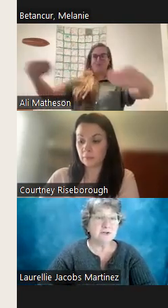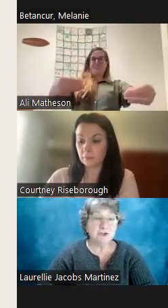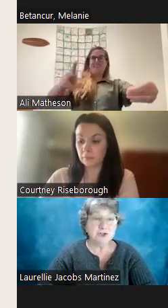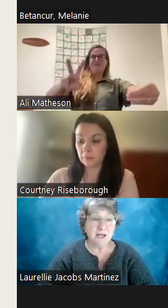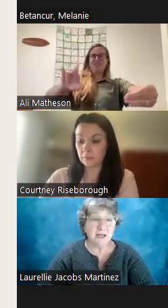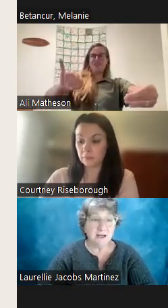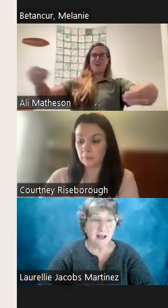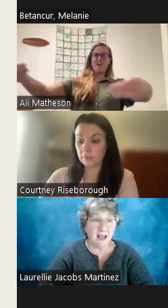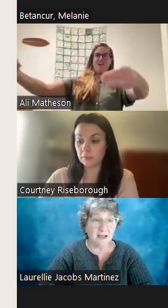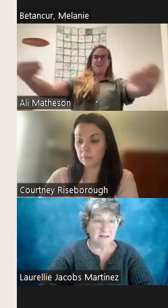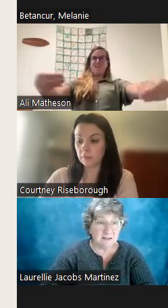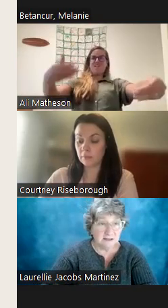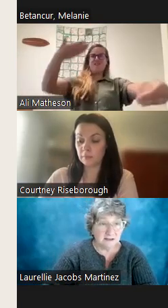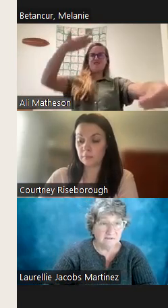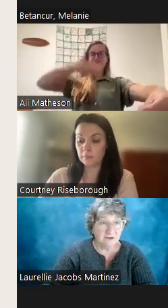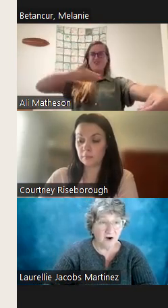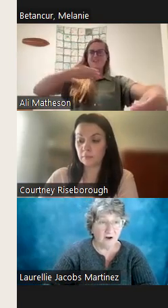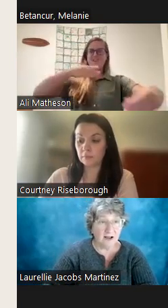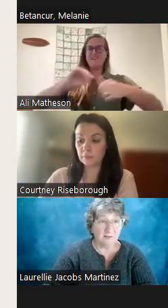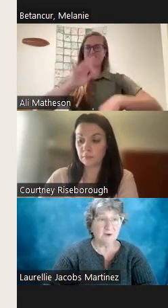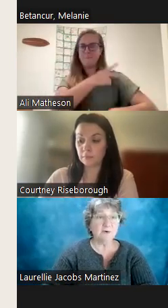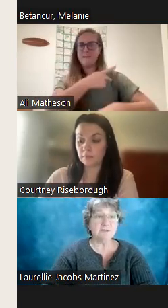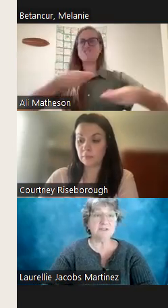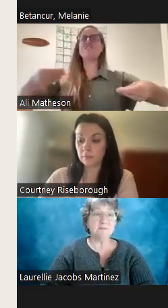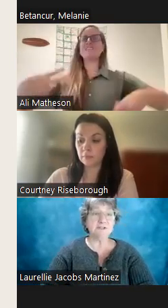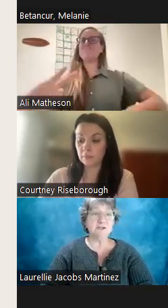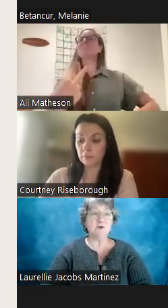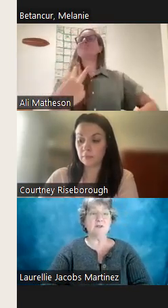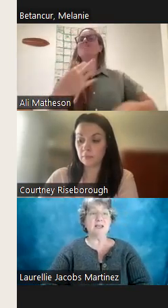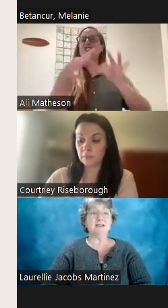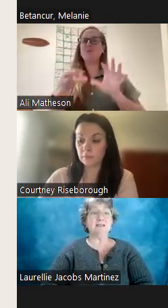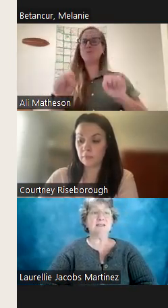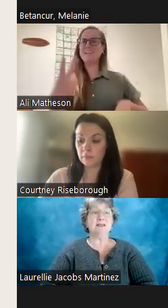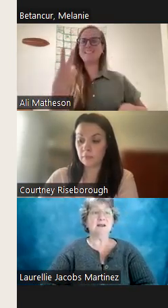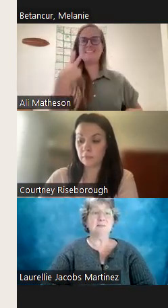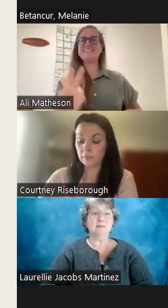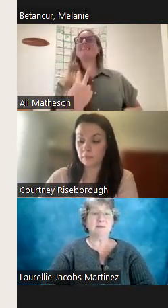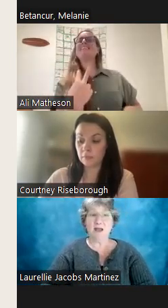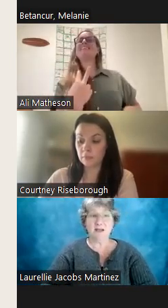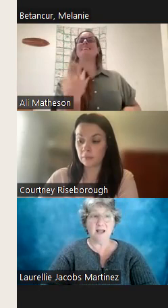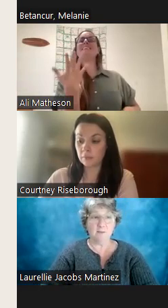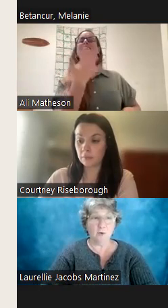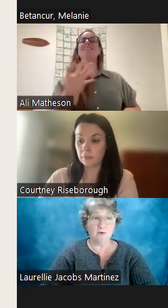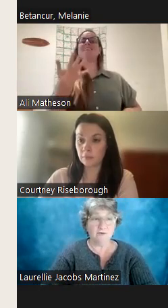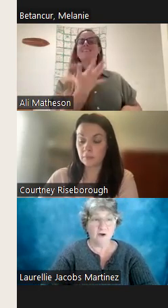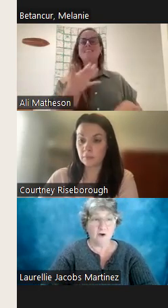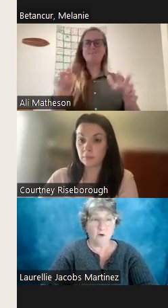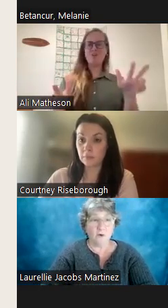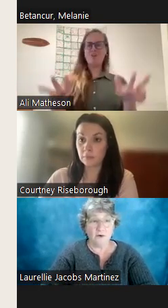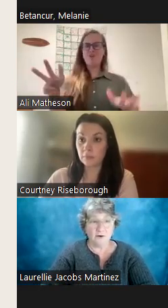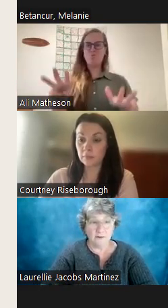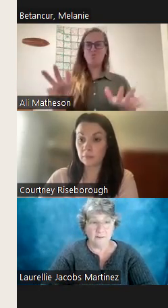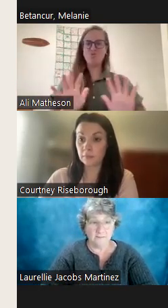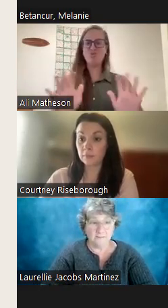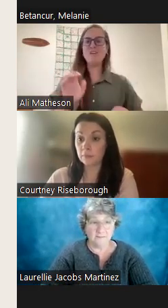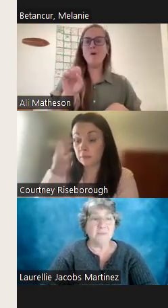their chin and the VRI comes out, the person's in a position where they can't see. Maybe their head So can't maybe move, they or